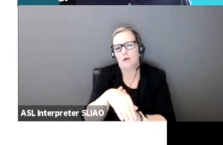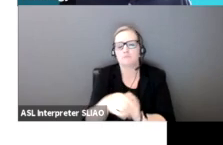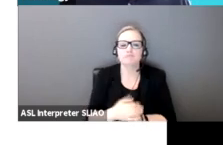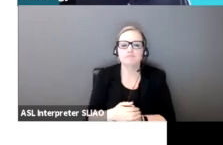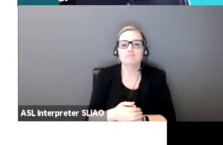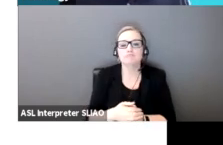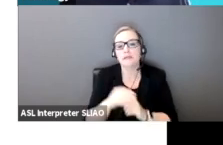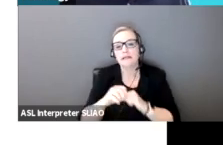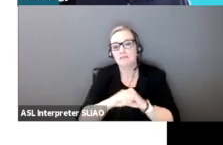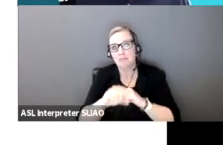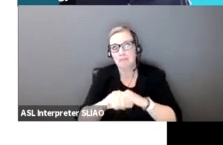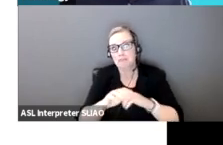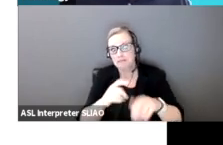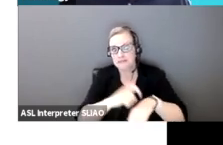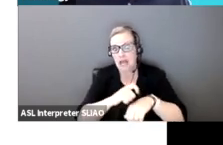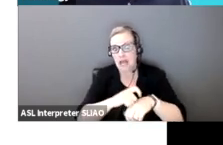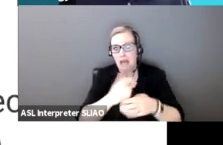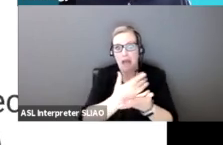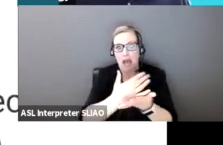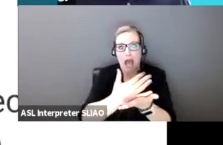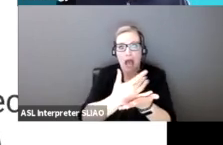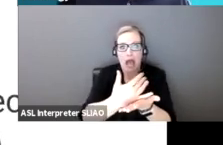if the questions keep coming.